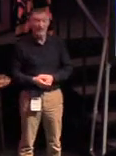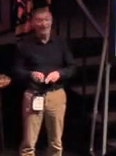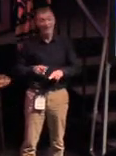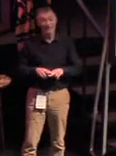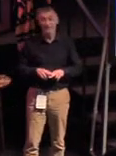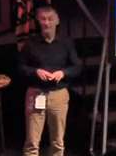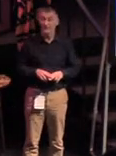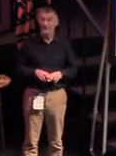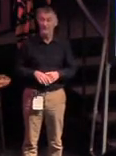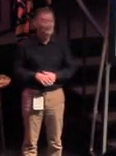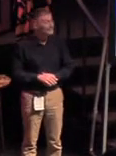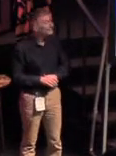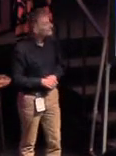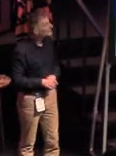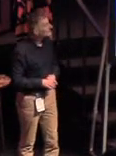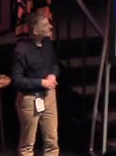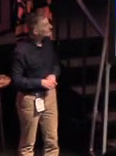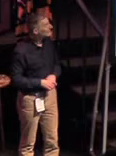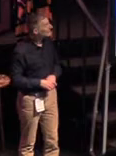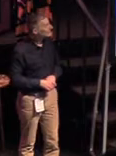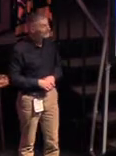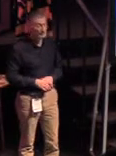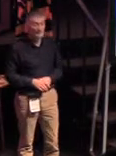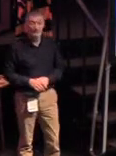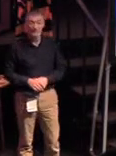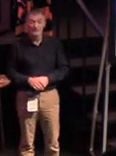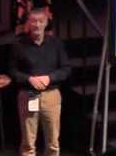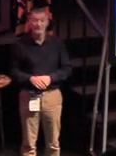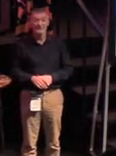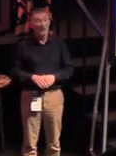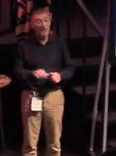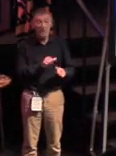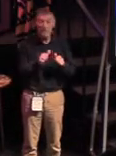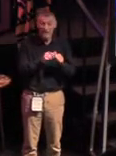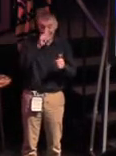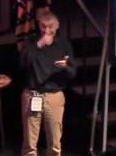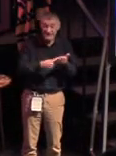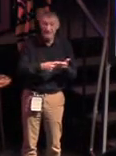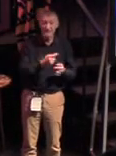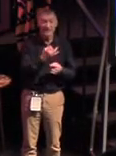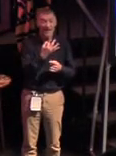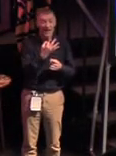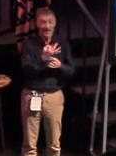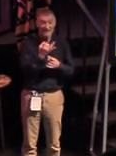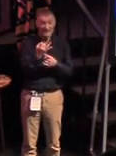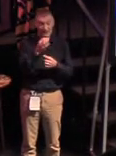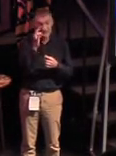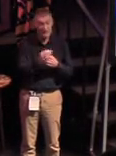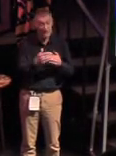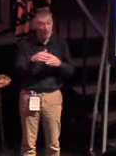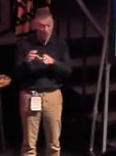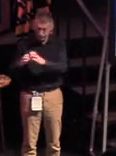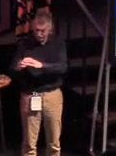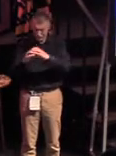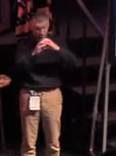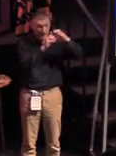a diverse team are 87% more likely to make better decisions. And you can see it goes up the scale. So if